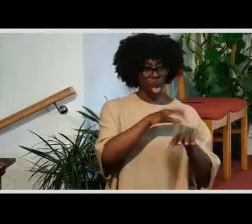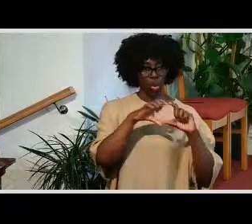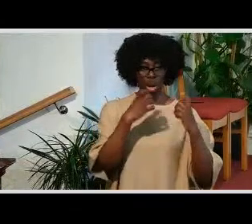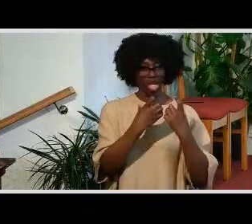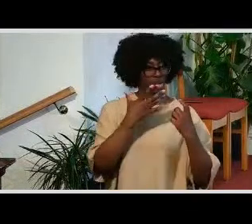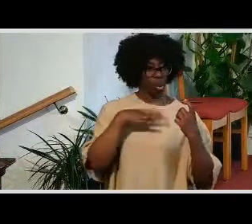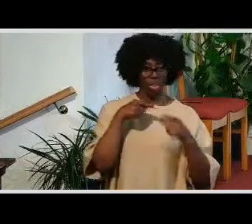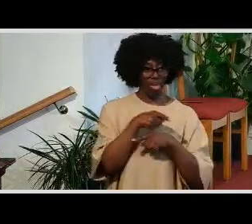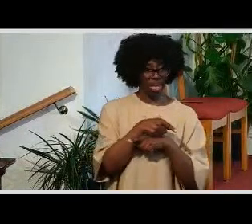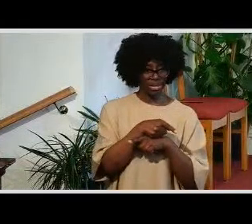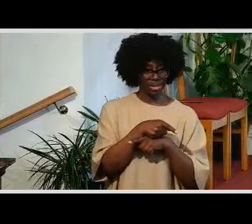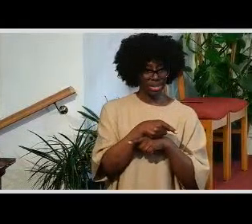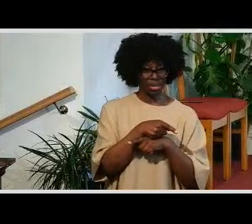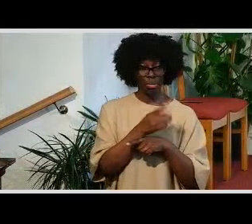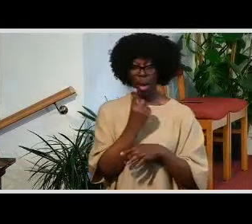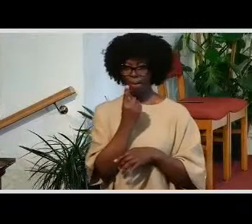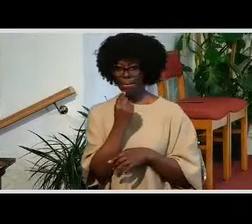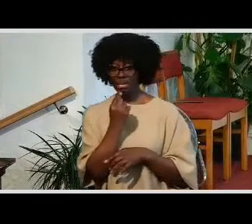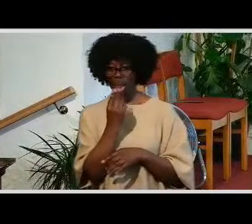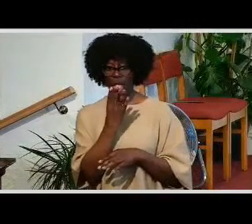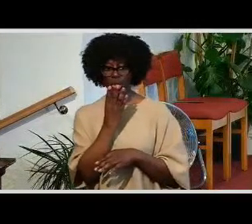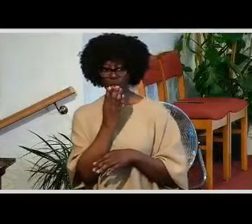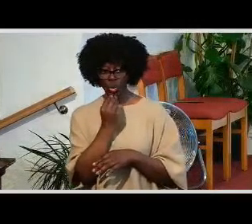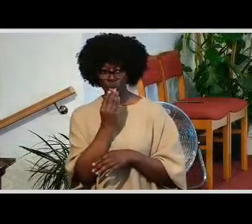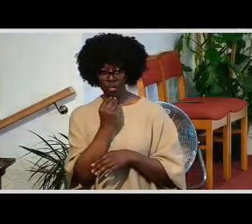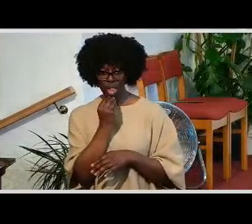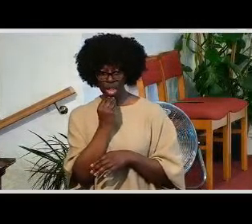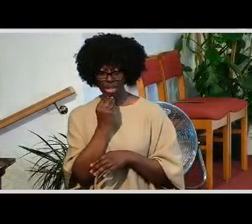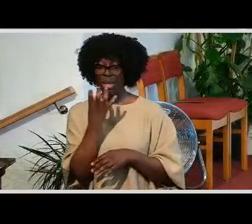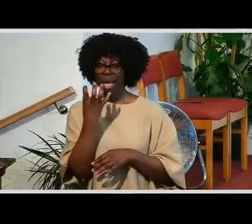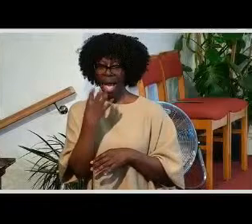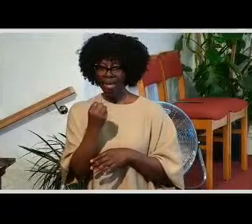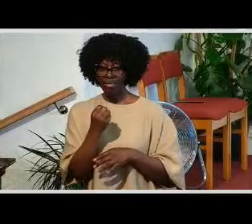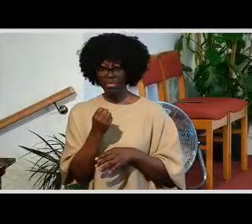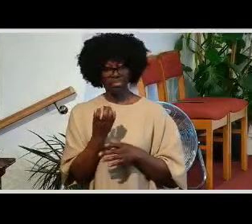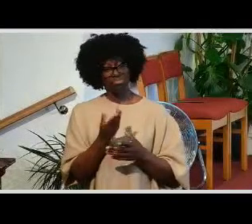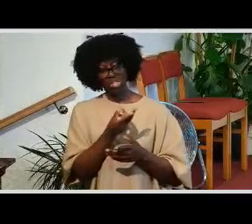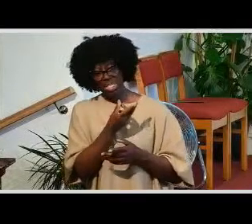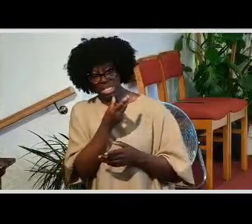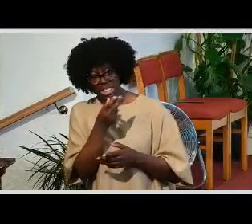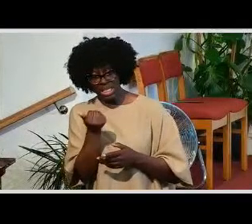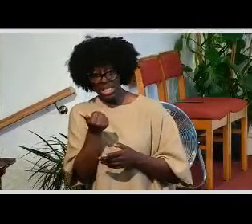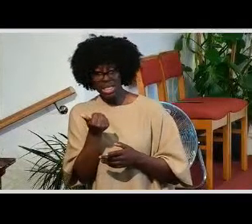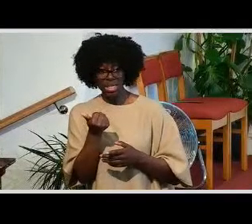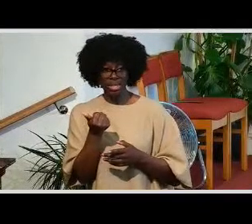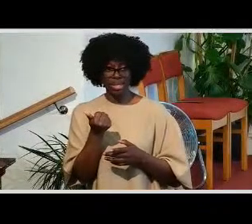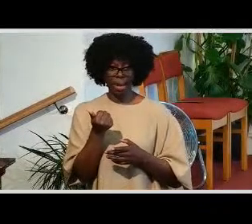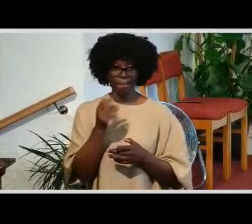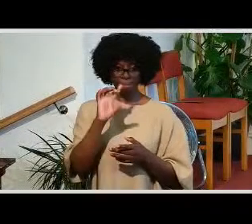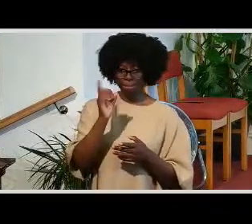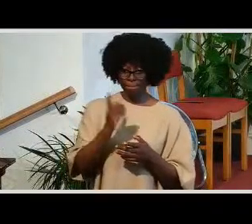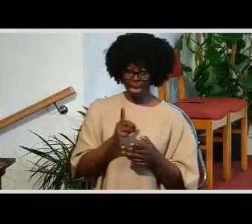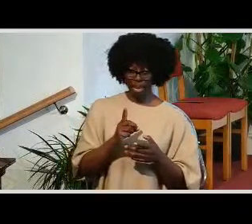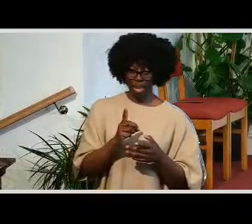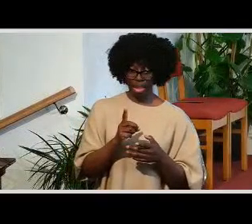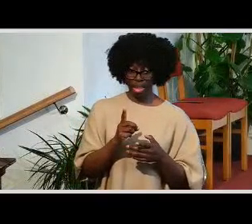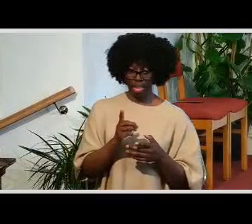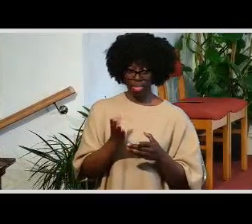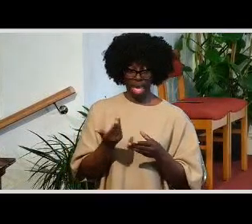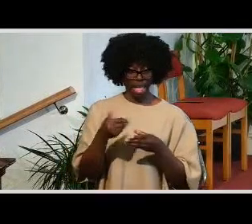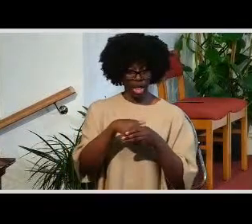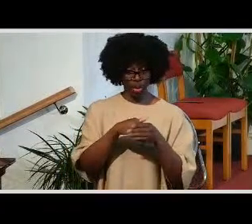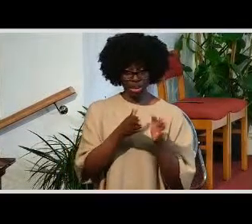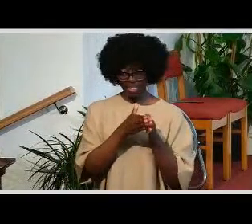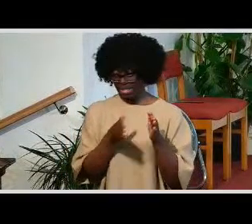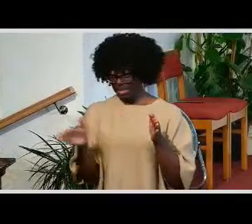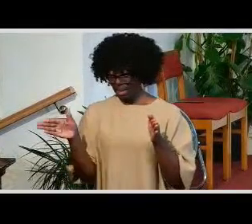if we have several individuals in our churches who've got conditions in this spectrum of conditions that I'm describing, that we look